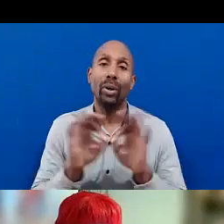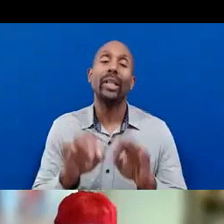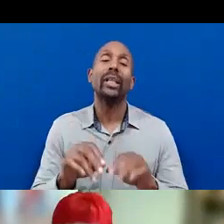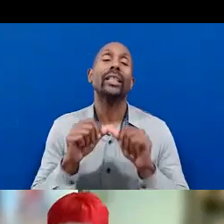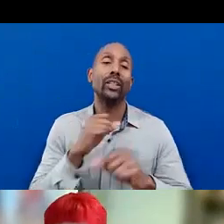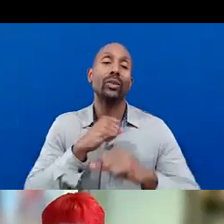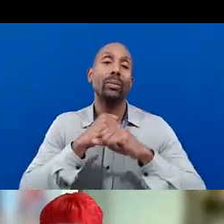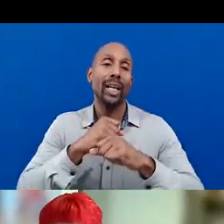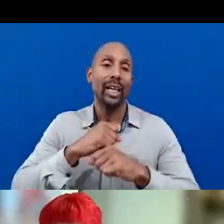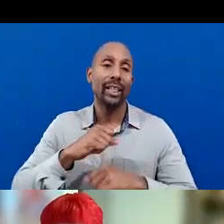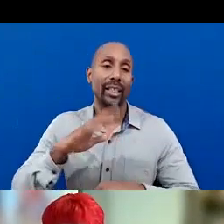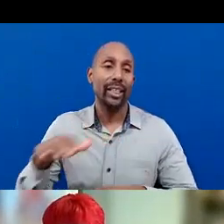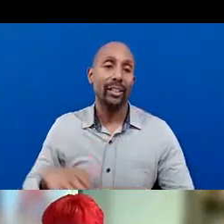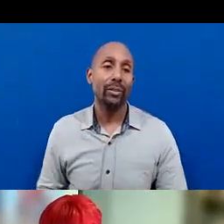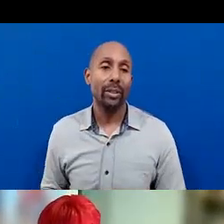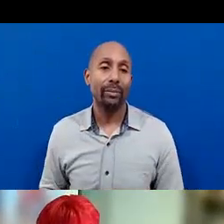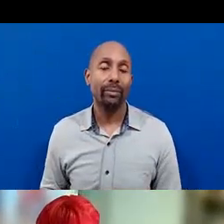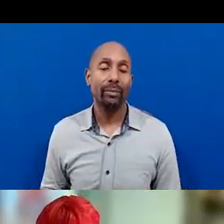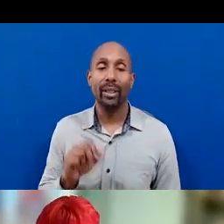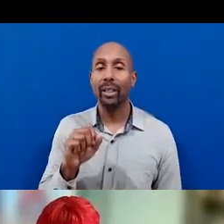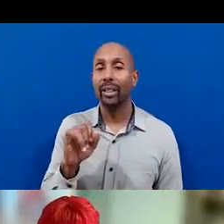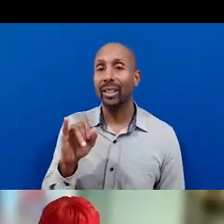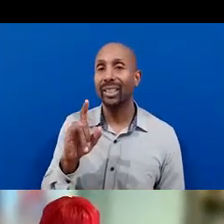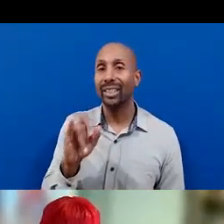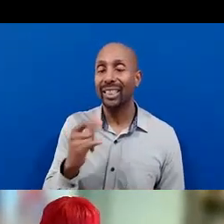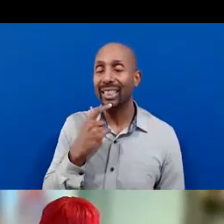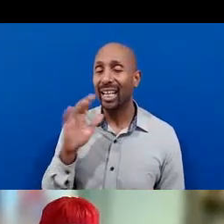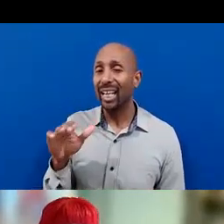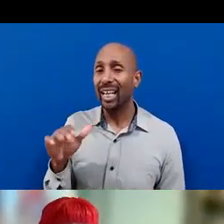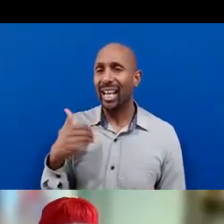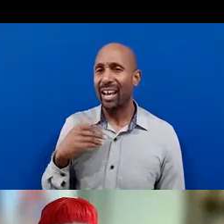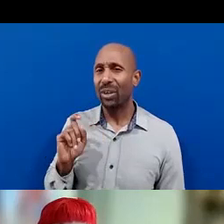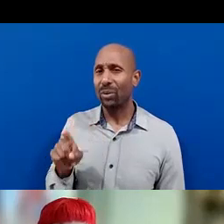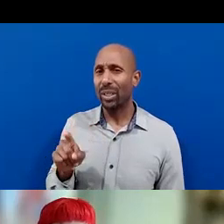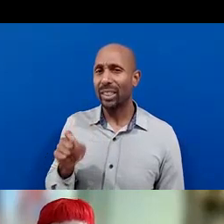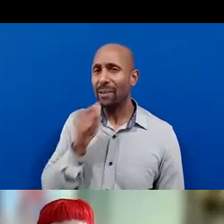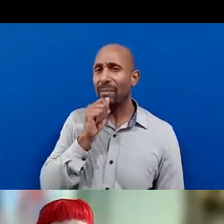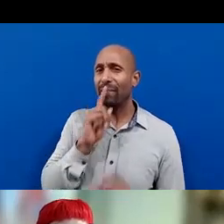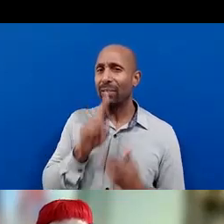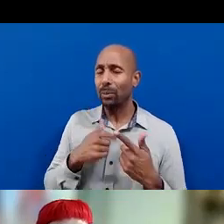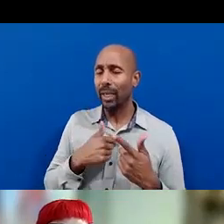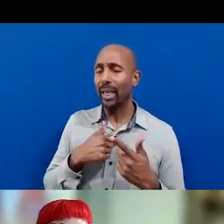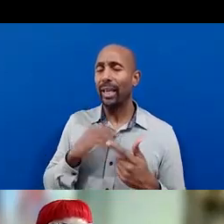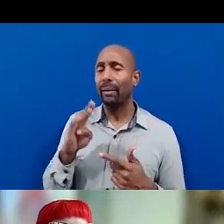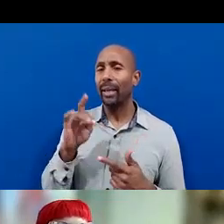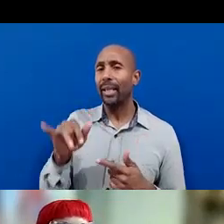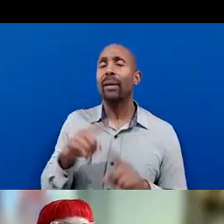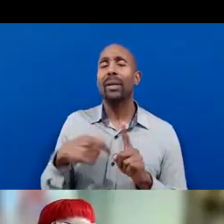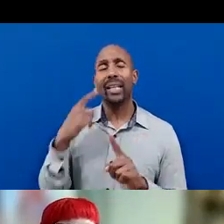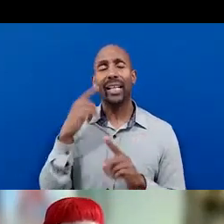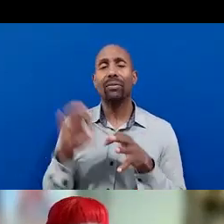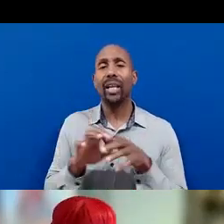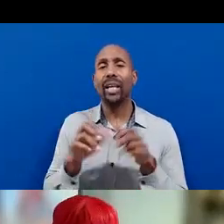question in the chat, probably to me, Becky, but I think it's circling back to the other question.